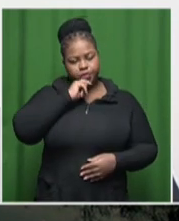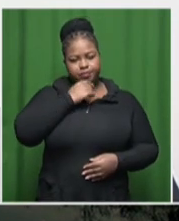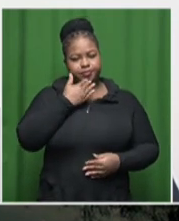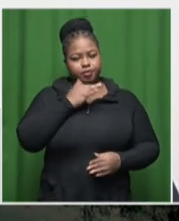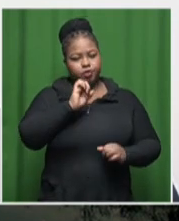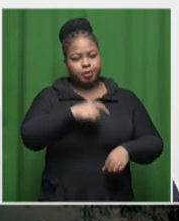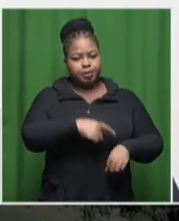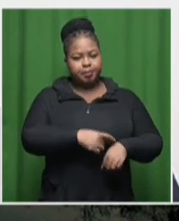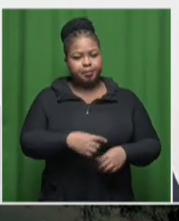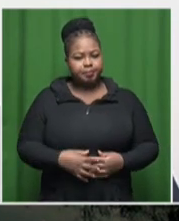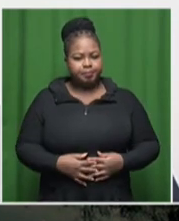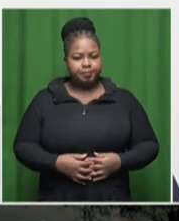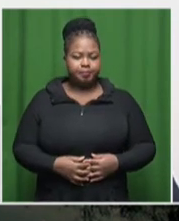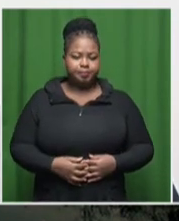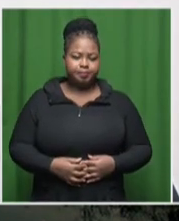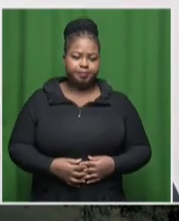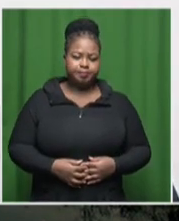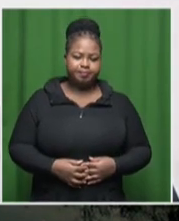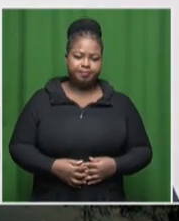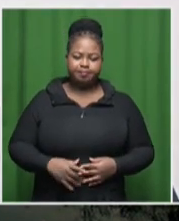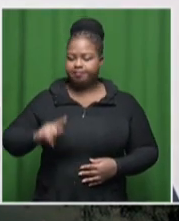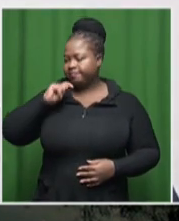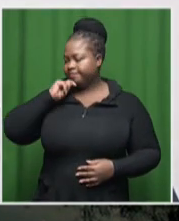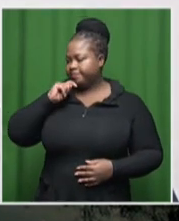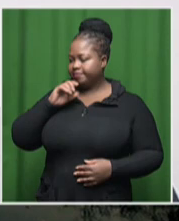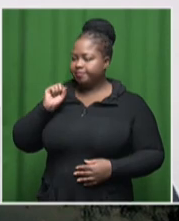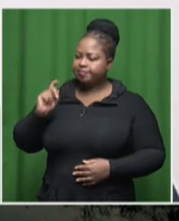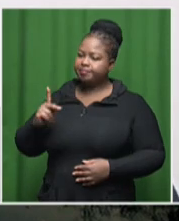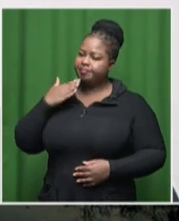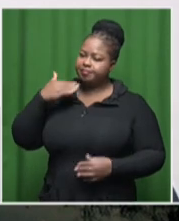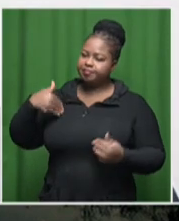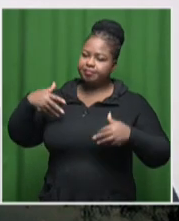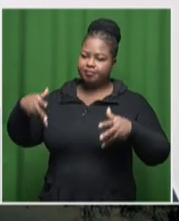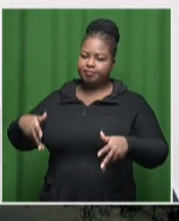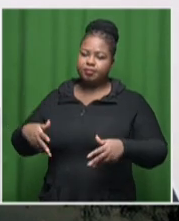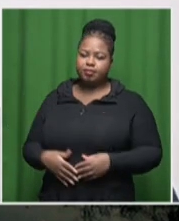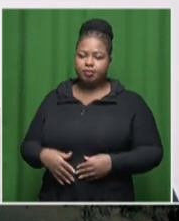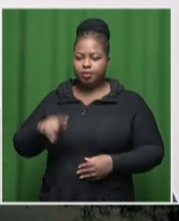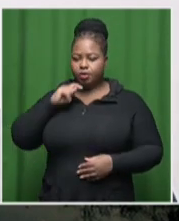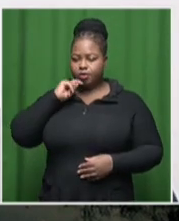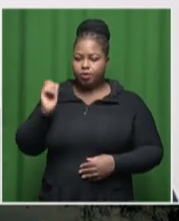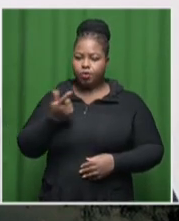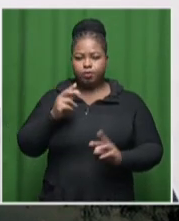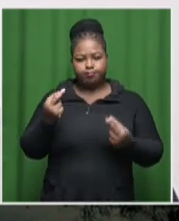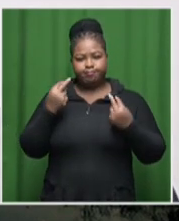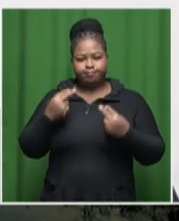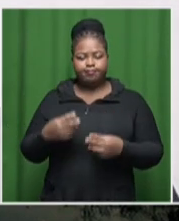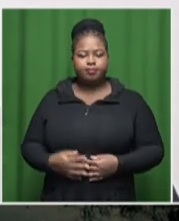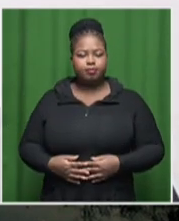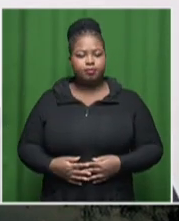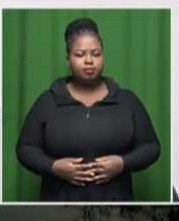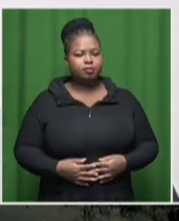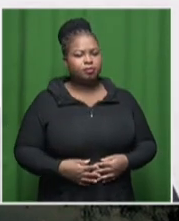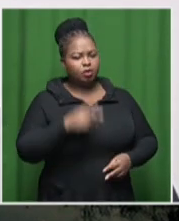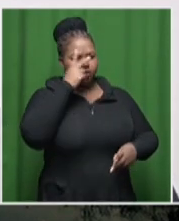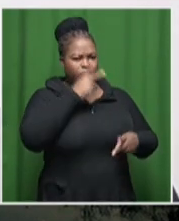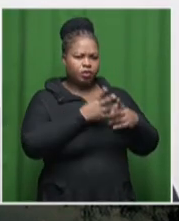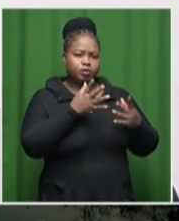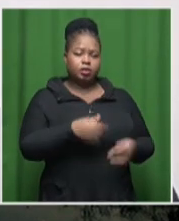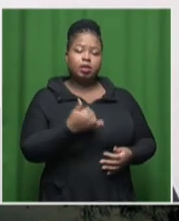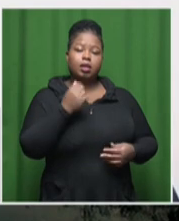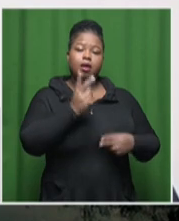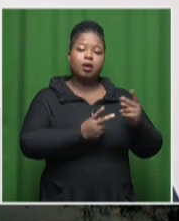time. Good morning, Sakina. Thank you for having me, and good morning to the viewers. So, Prof, one more